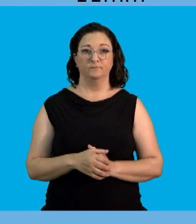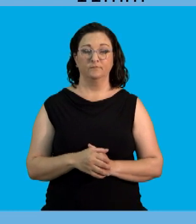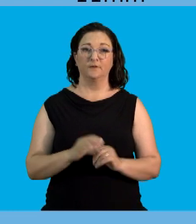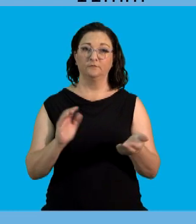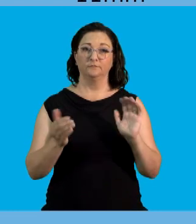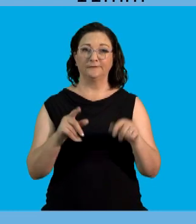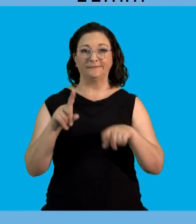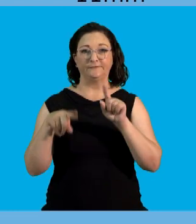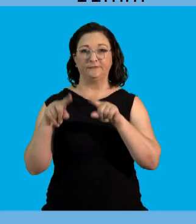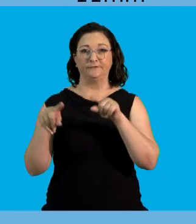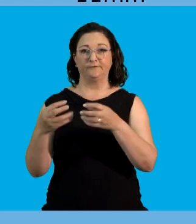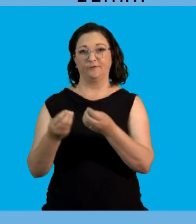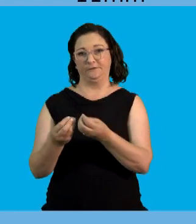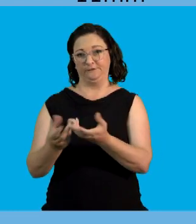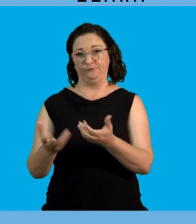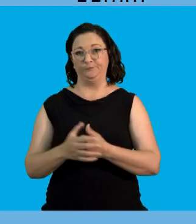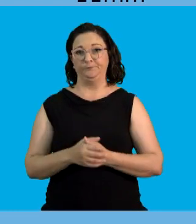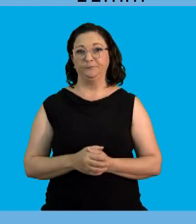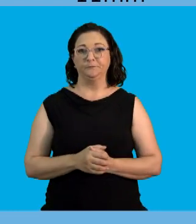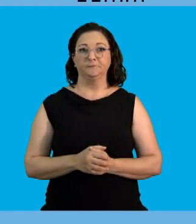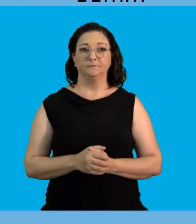versus different types of materials.